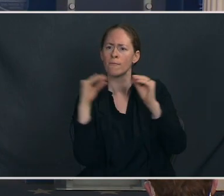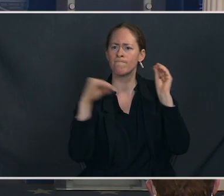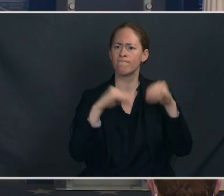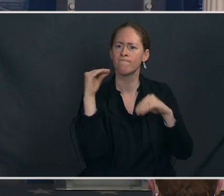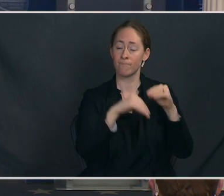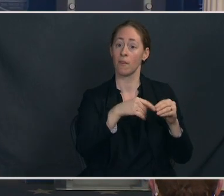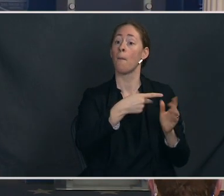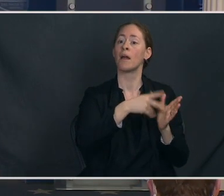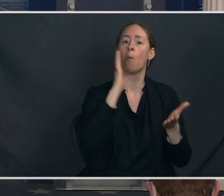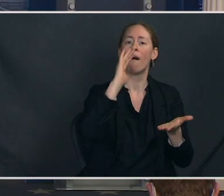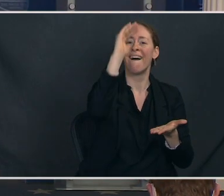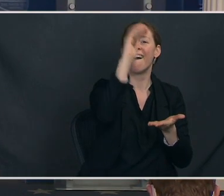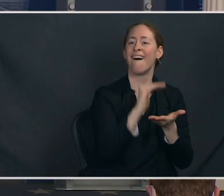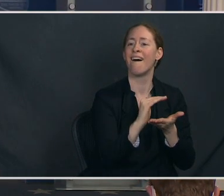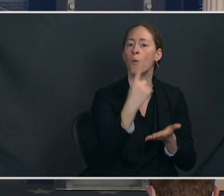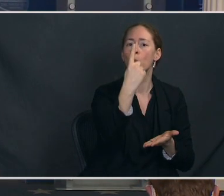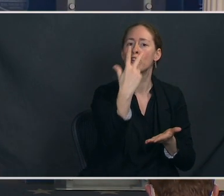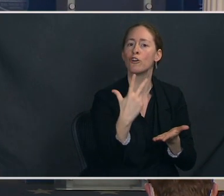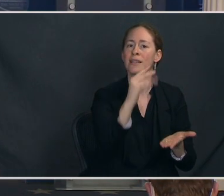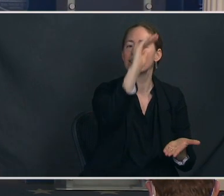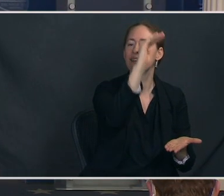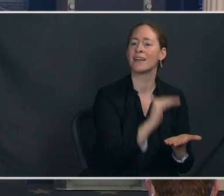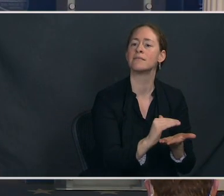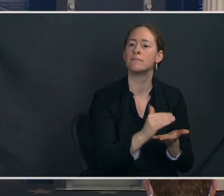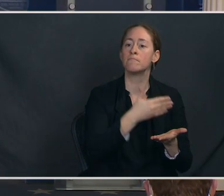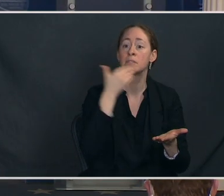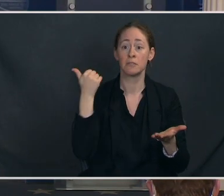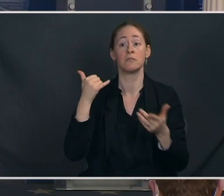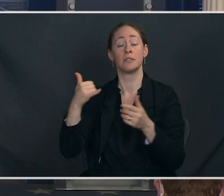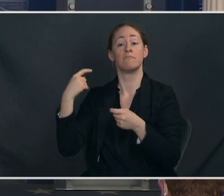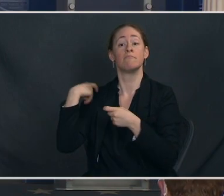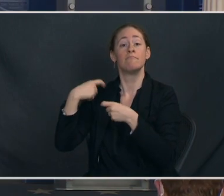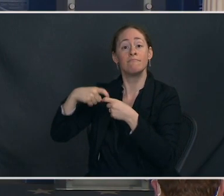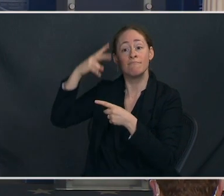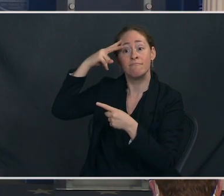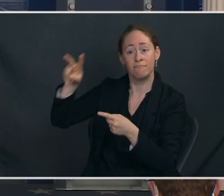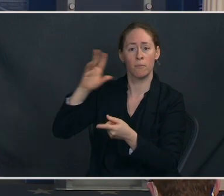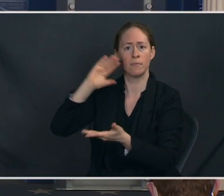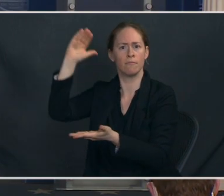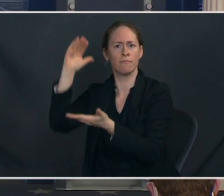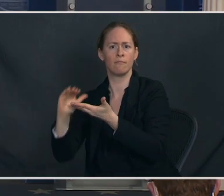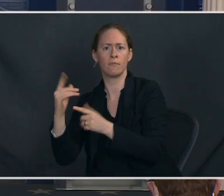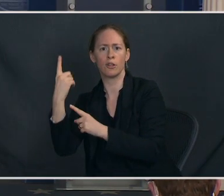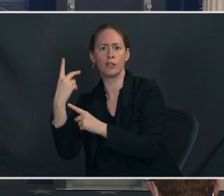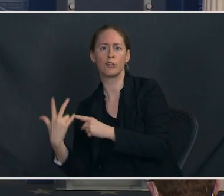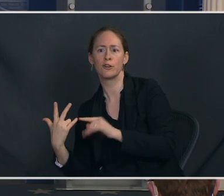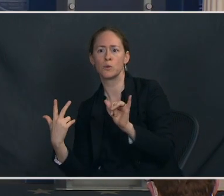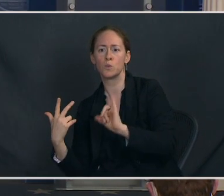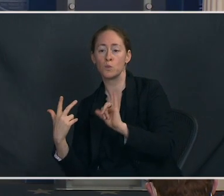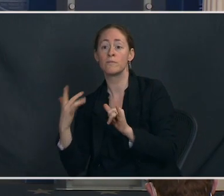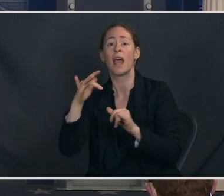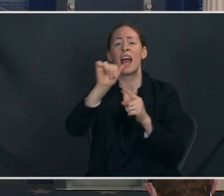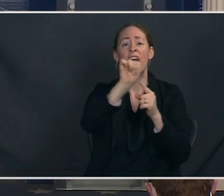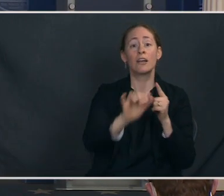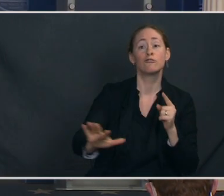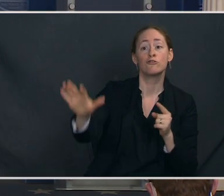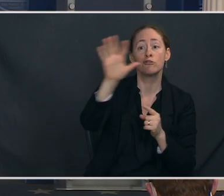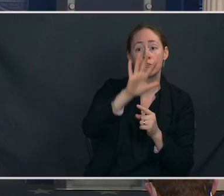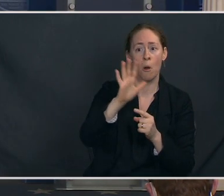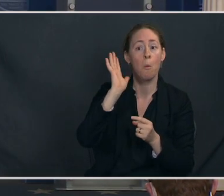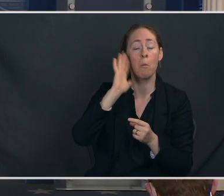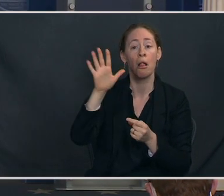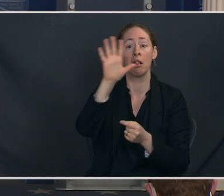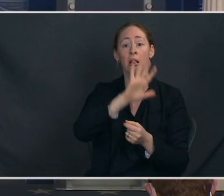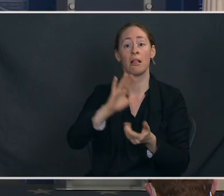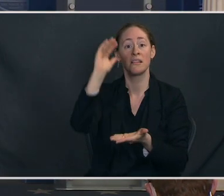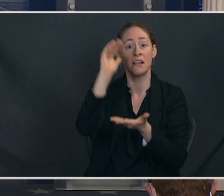it'd fall by 40% for Latino families and by one-fifth for Asian American and Pacific Islander families.